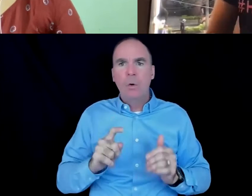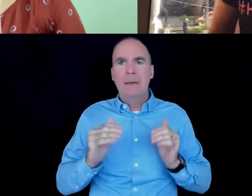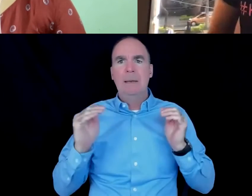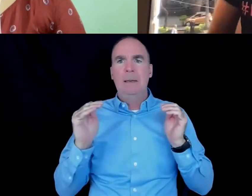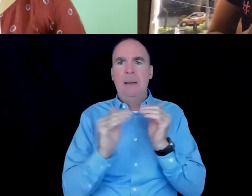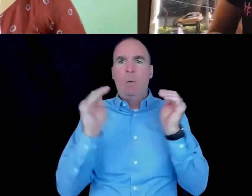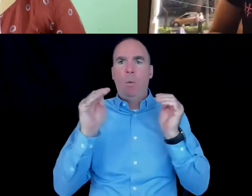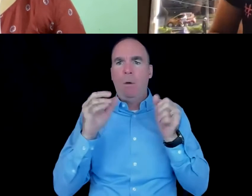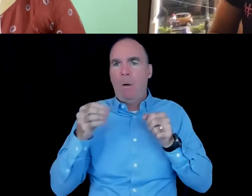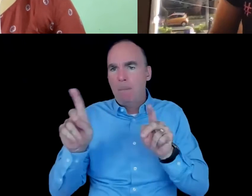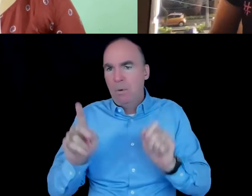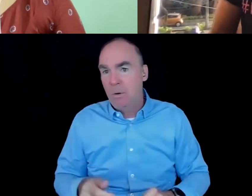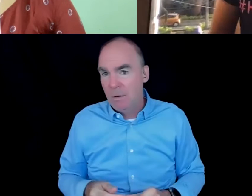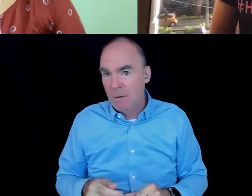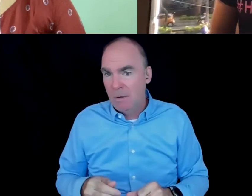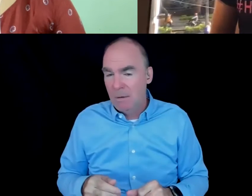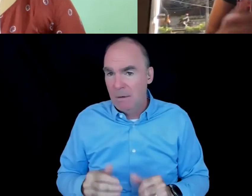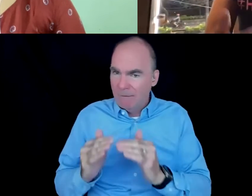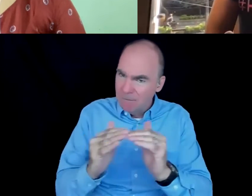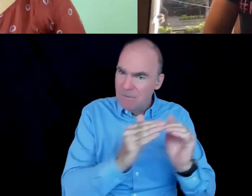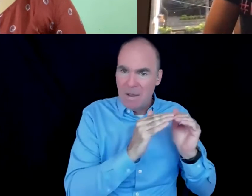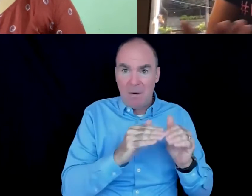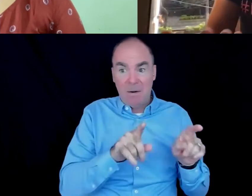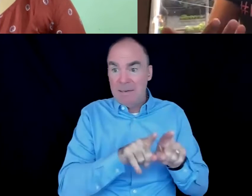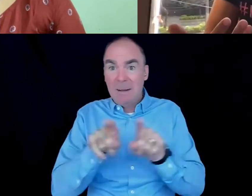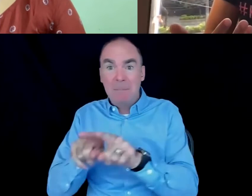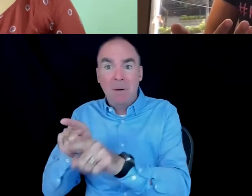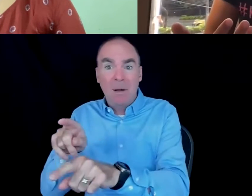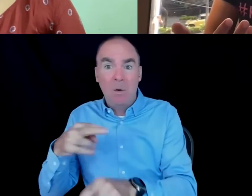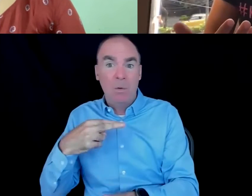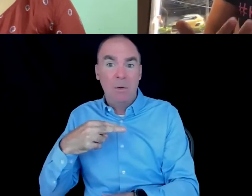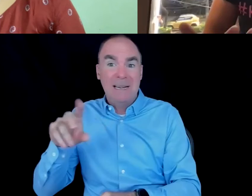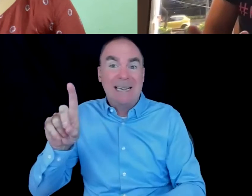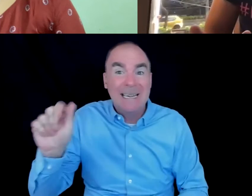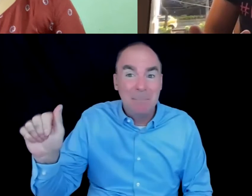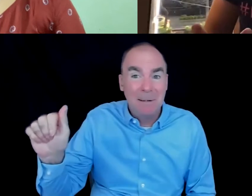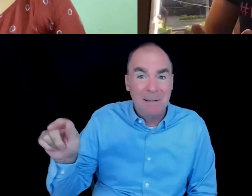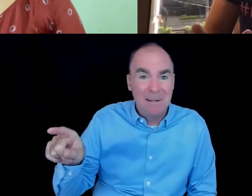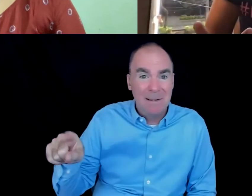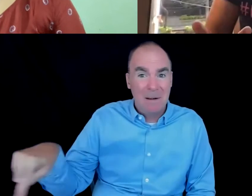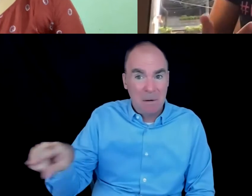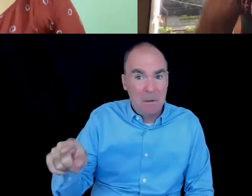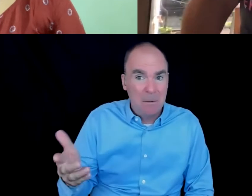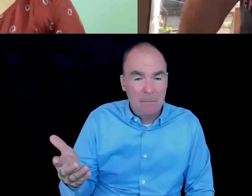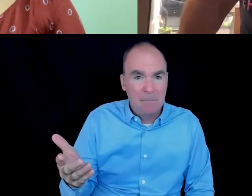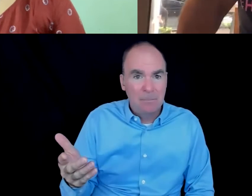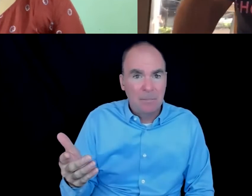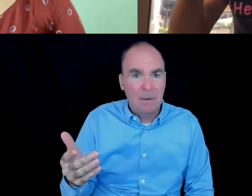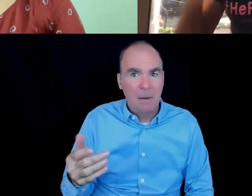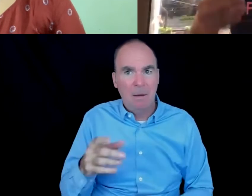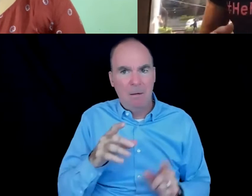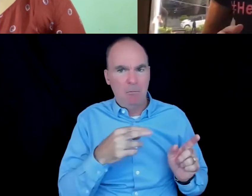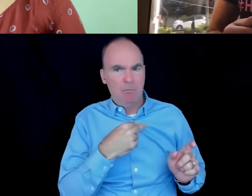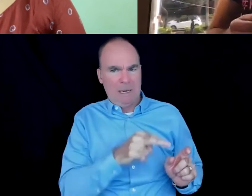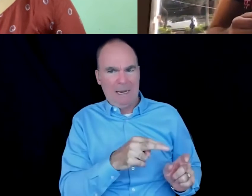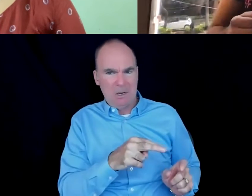enough rights for people with disabilities. None of the religions are telling us like any of that. So we need like to